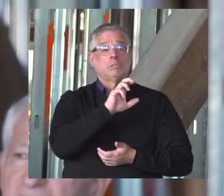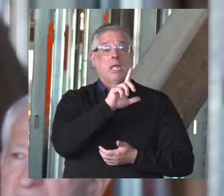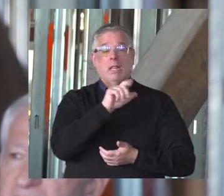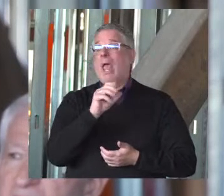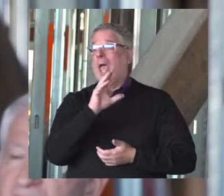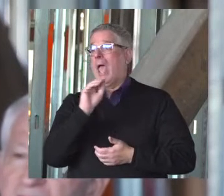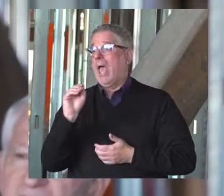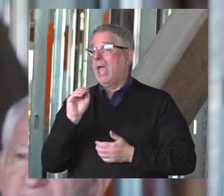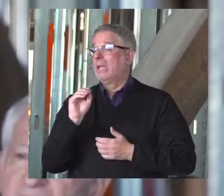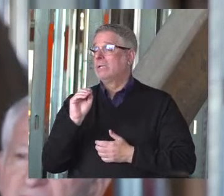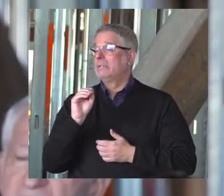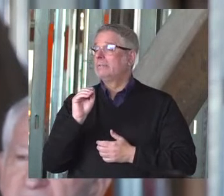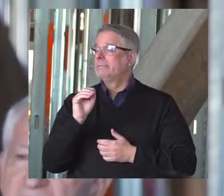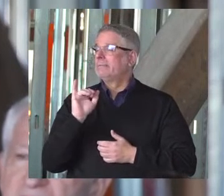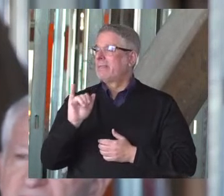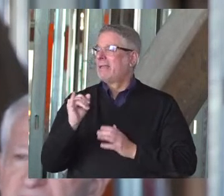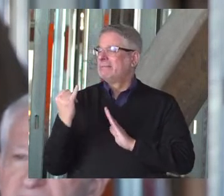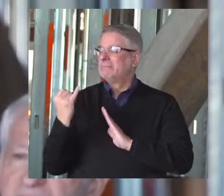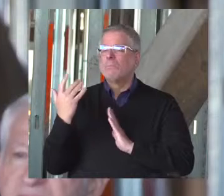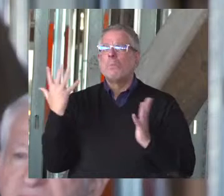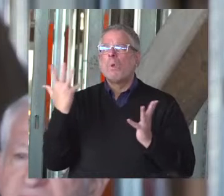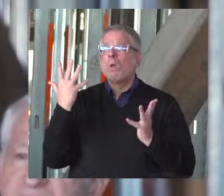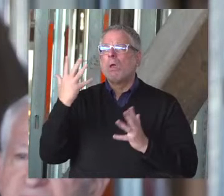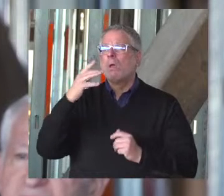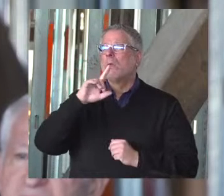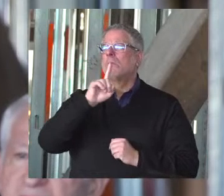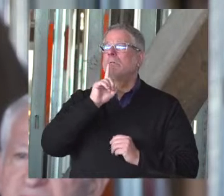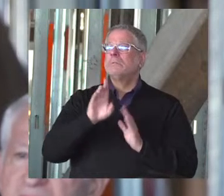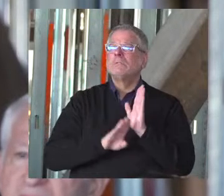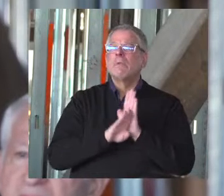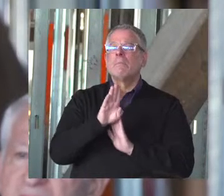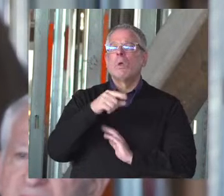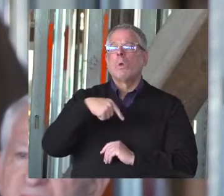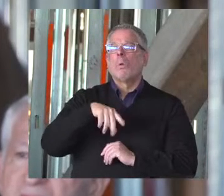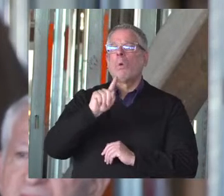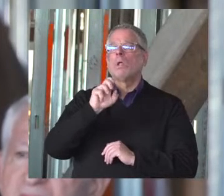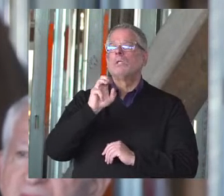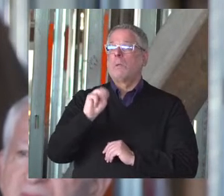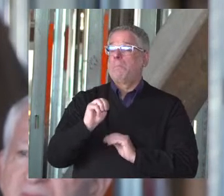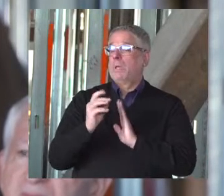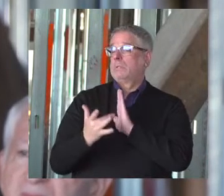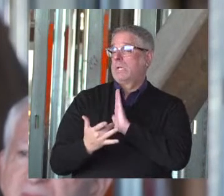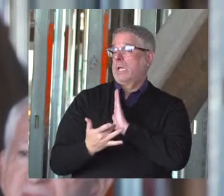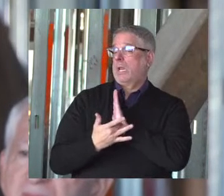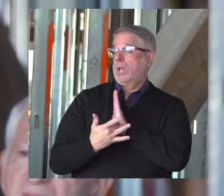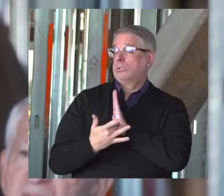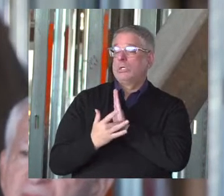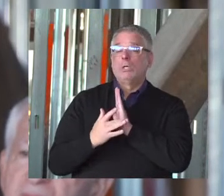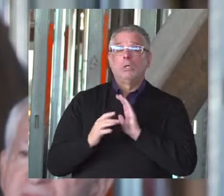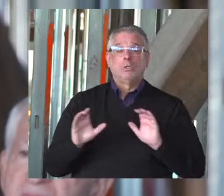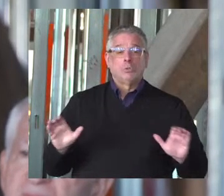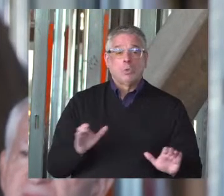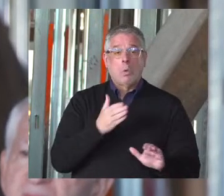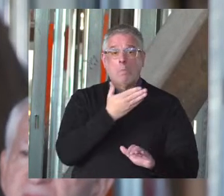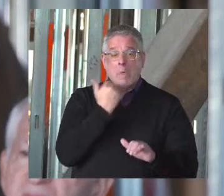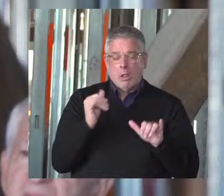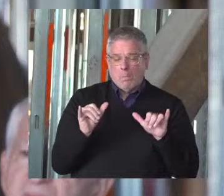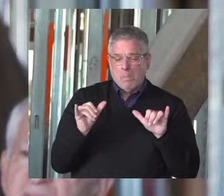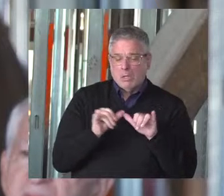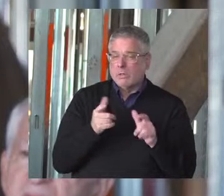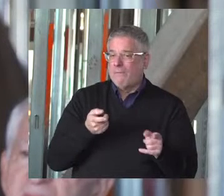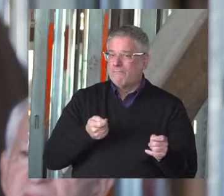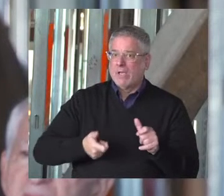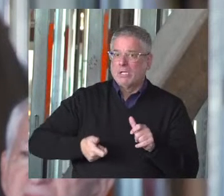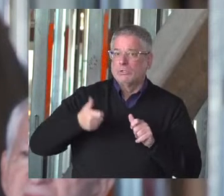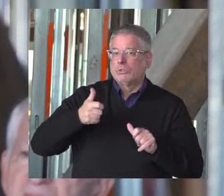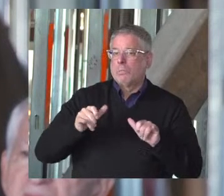designed to accelerate the development of quantum technology. With quantum technology, we can perform better measurements, quicker